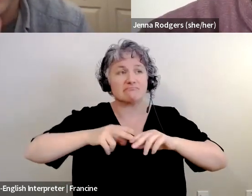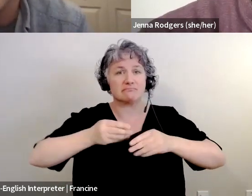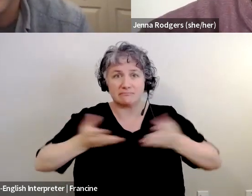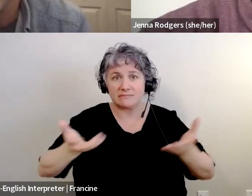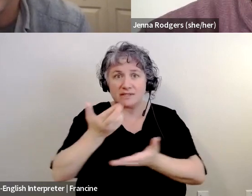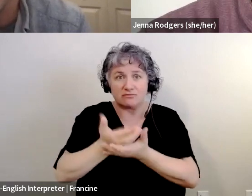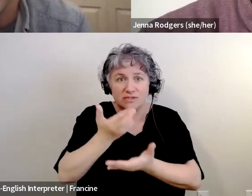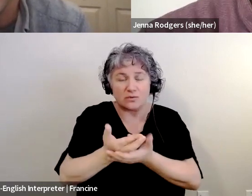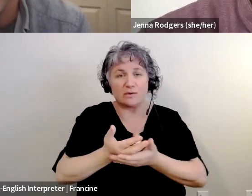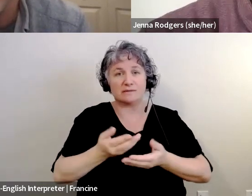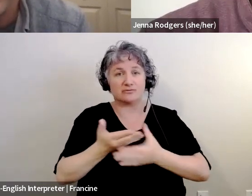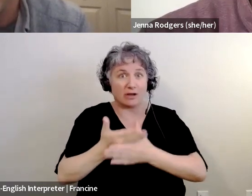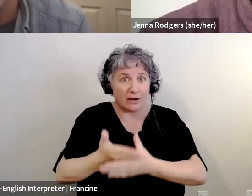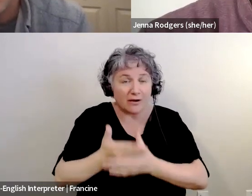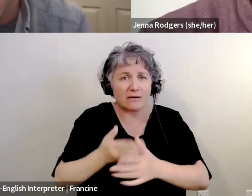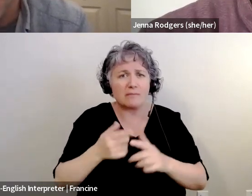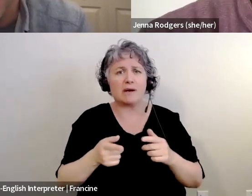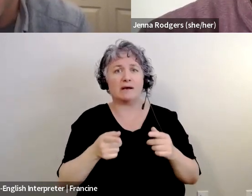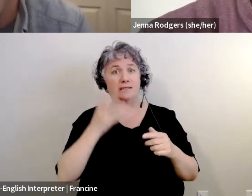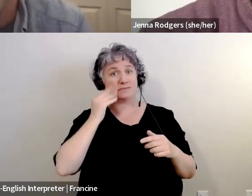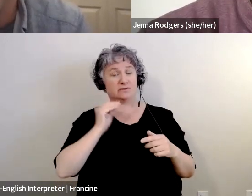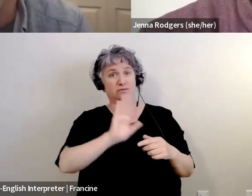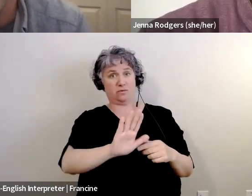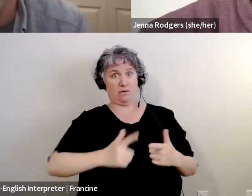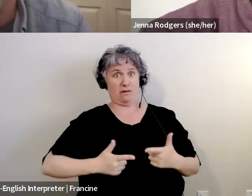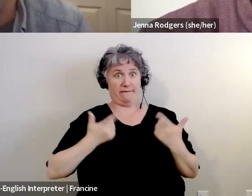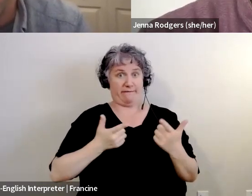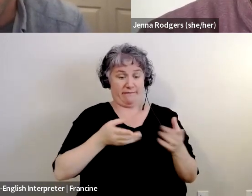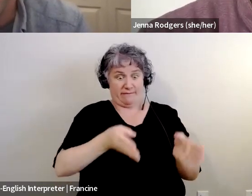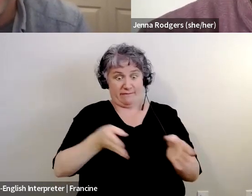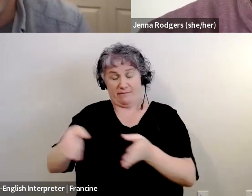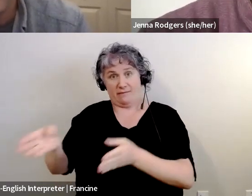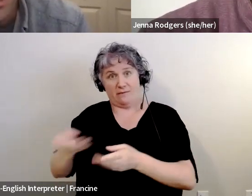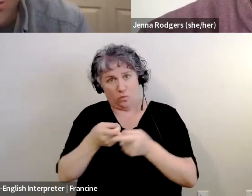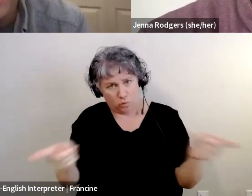that you are the experts in your own experience, and we don't pretend to be. We